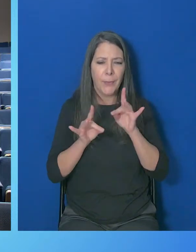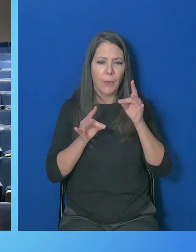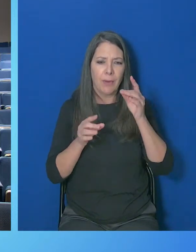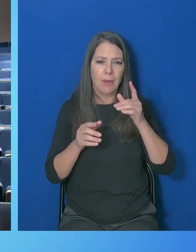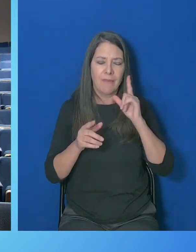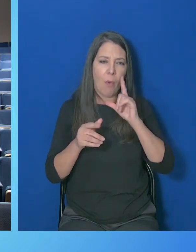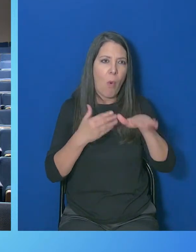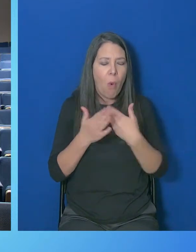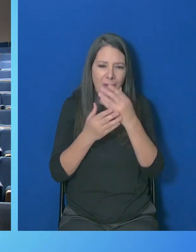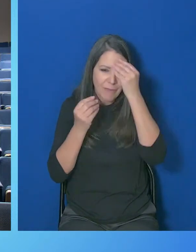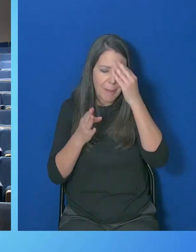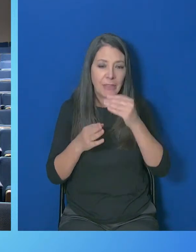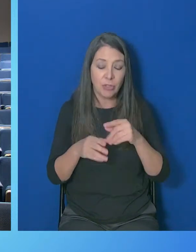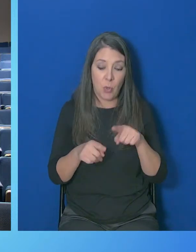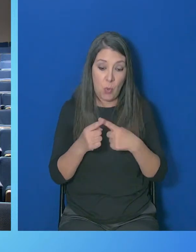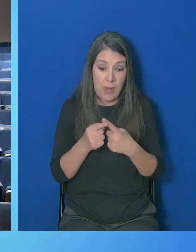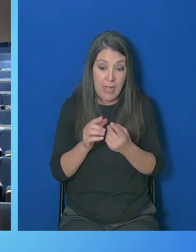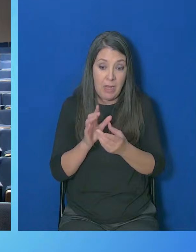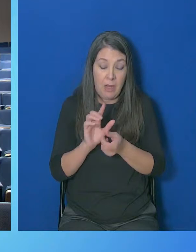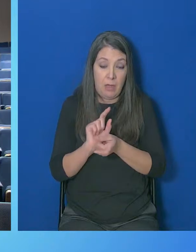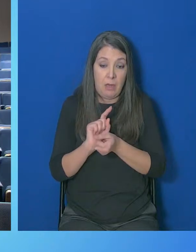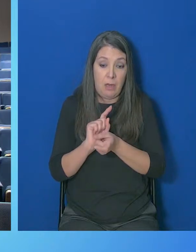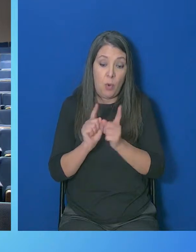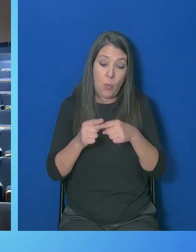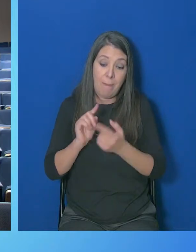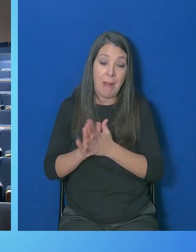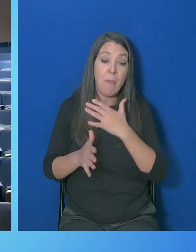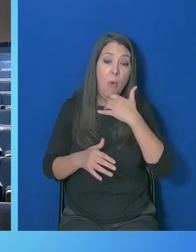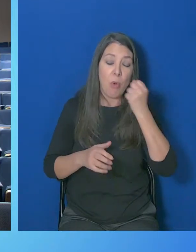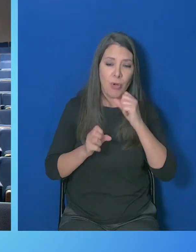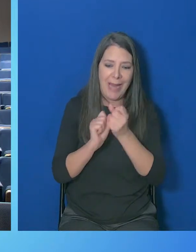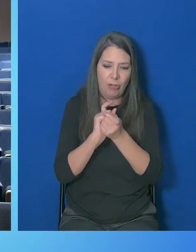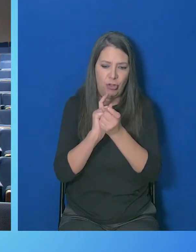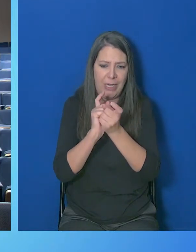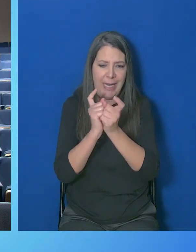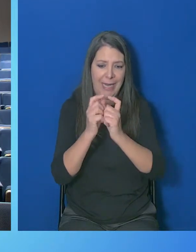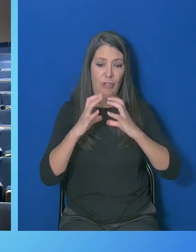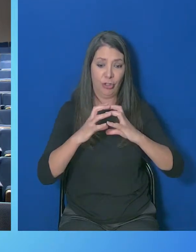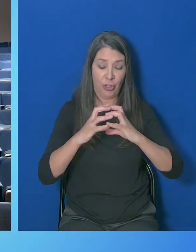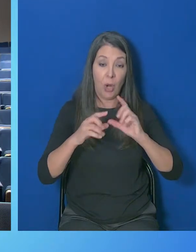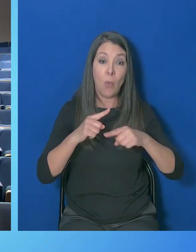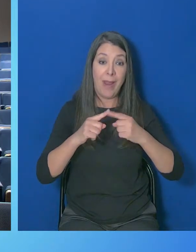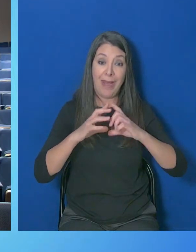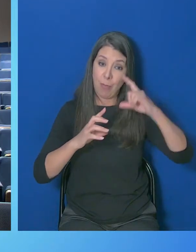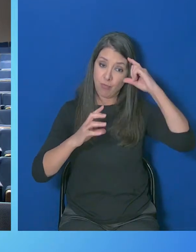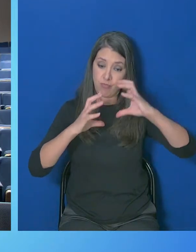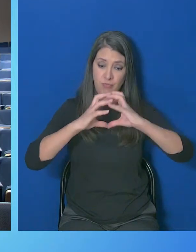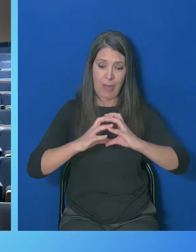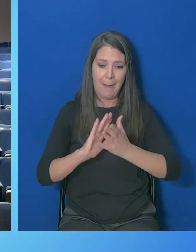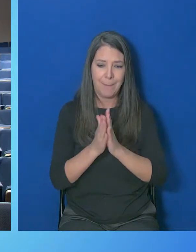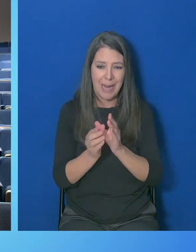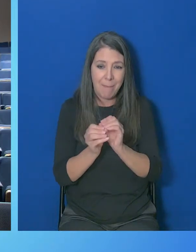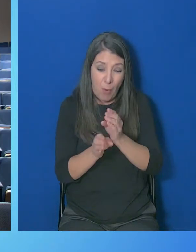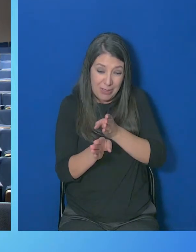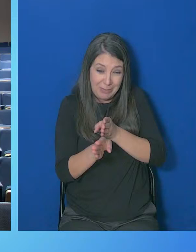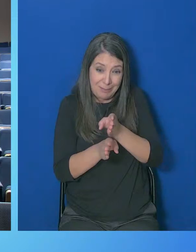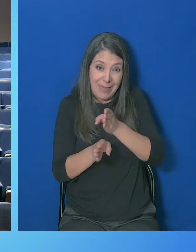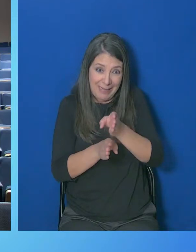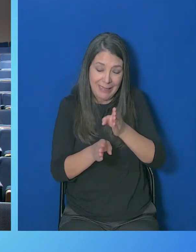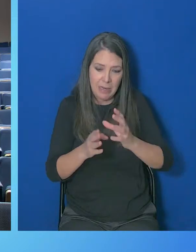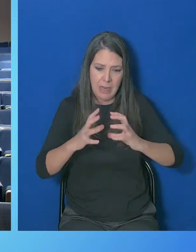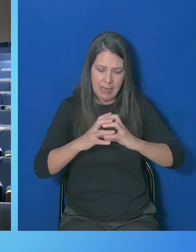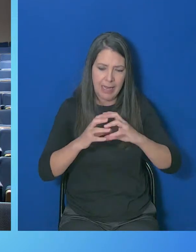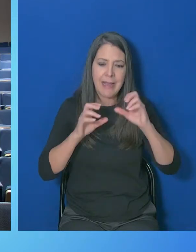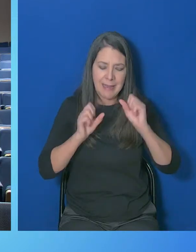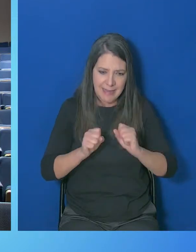capacity for change decreases with age. As the maturing brain becomes more specialized to assume more